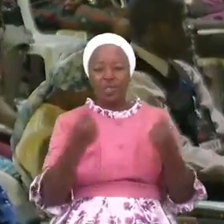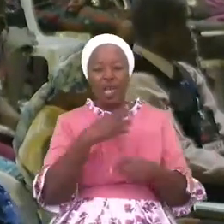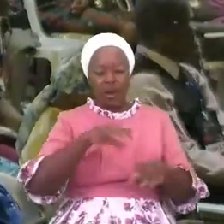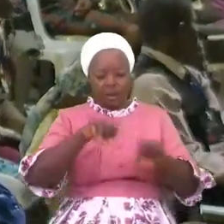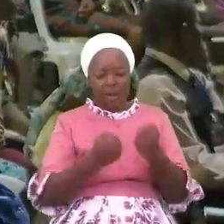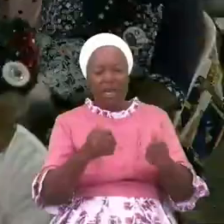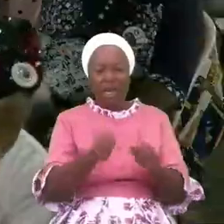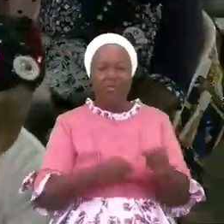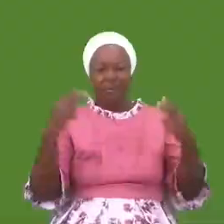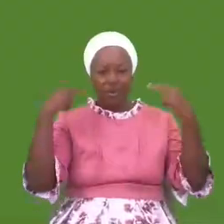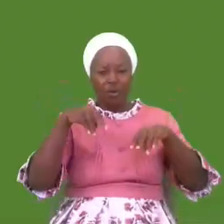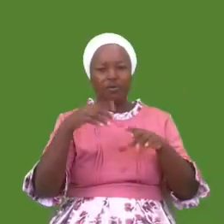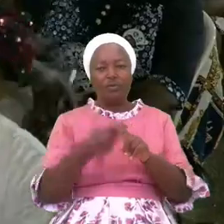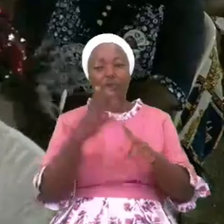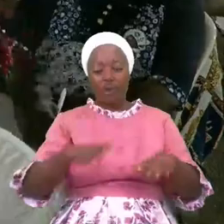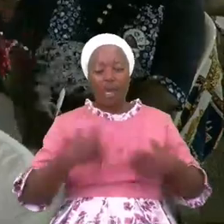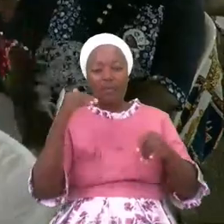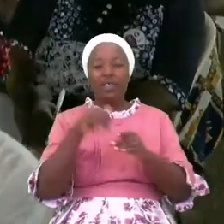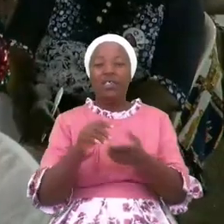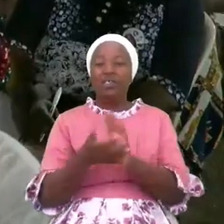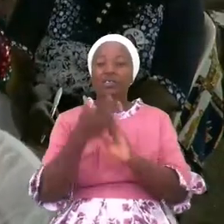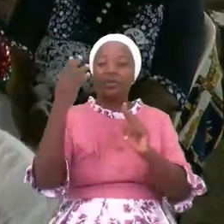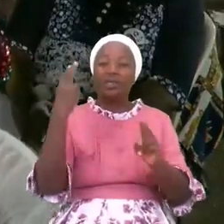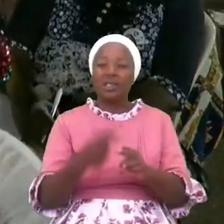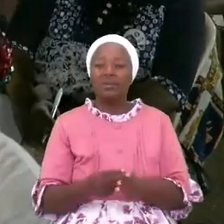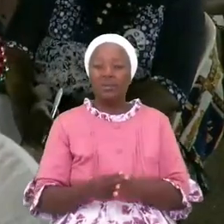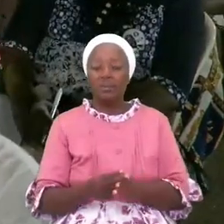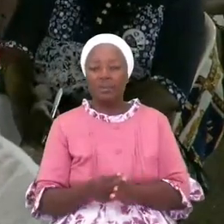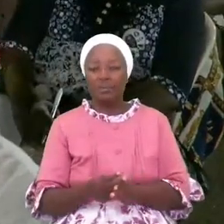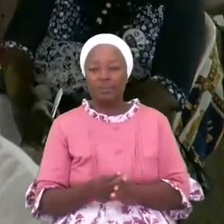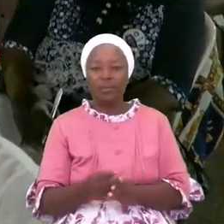Jesus' name. I've decided to follow Jesus.